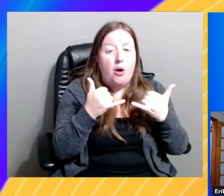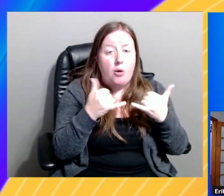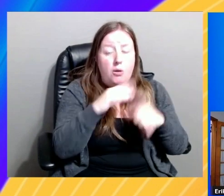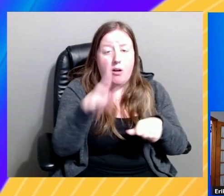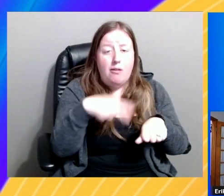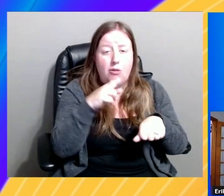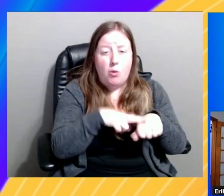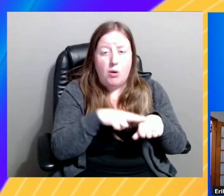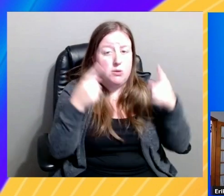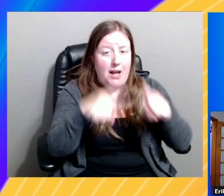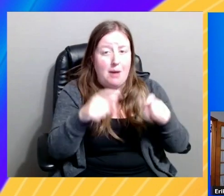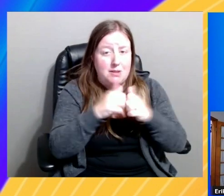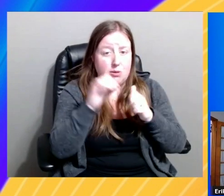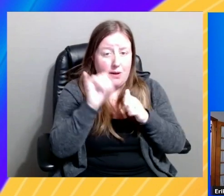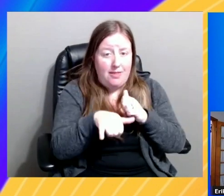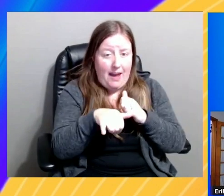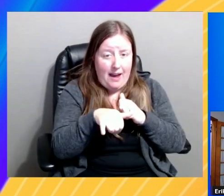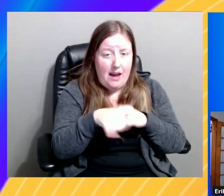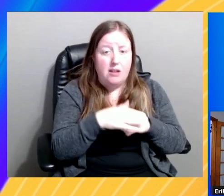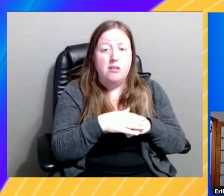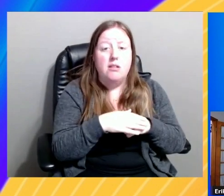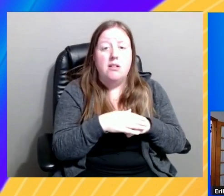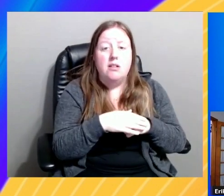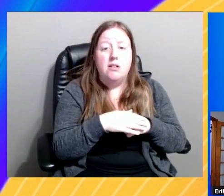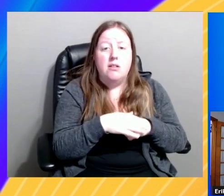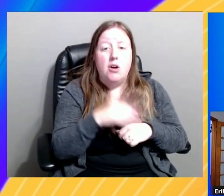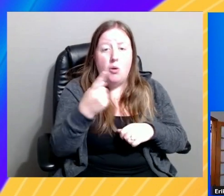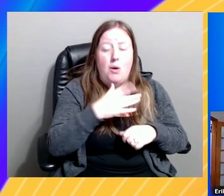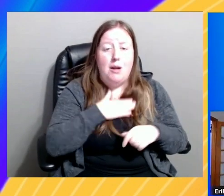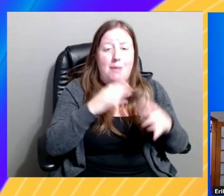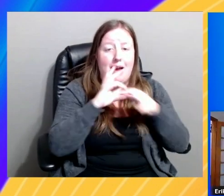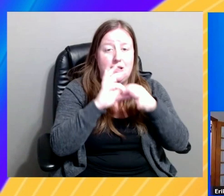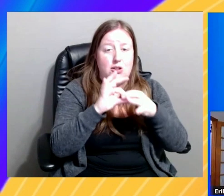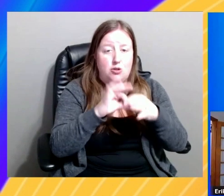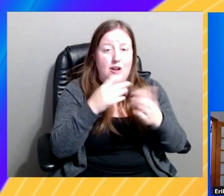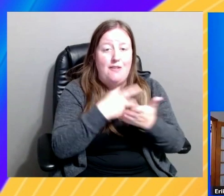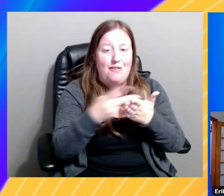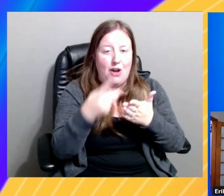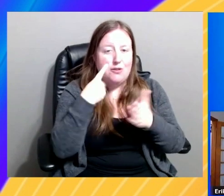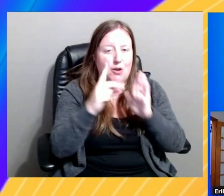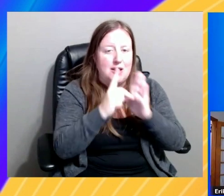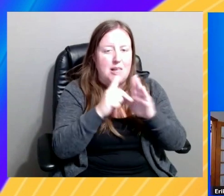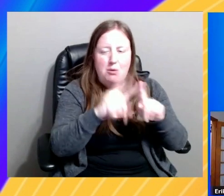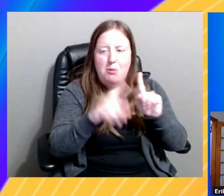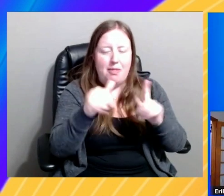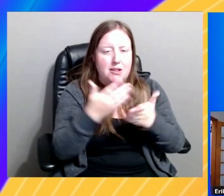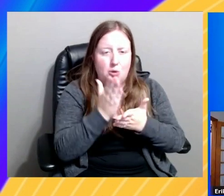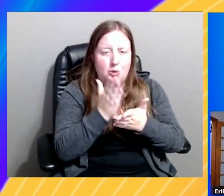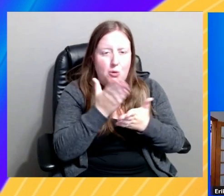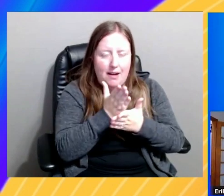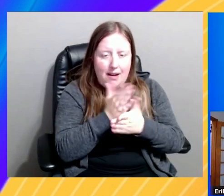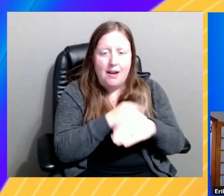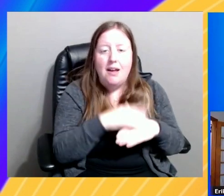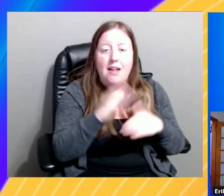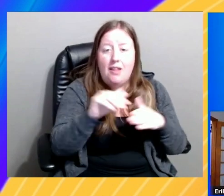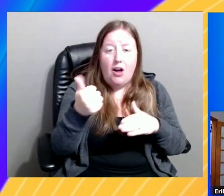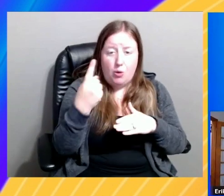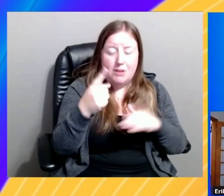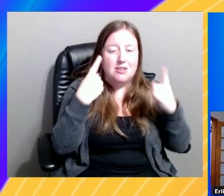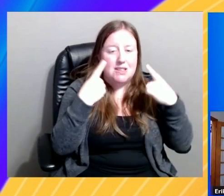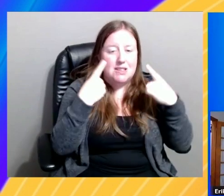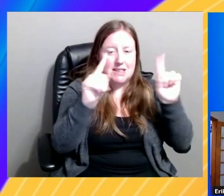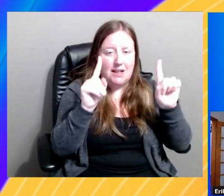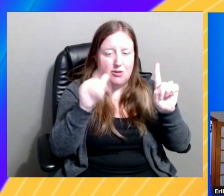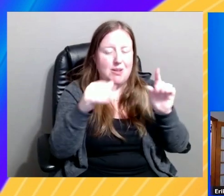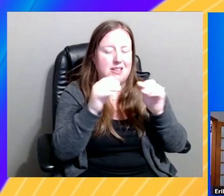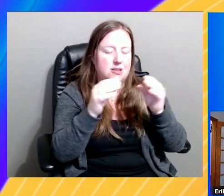be the case here is that one of my associations ended up failing for the demo, but that's okay. The remaining ones are all successful, which are the more important ones